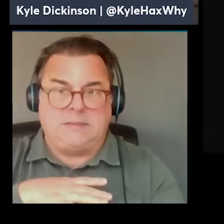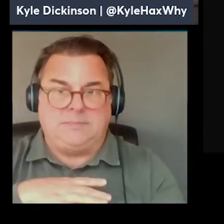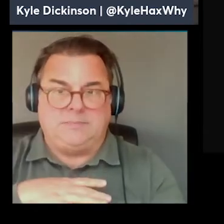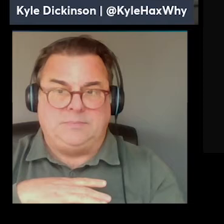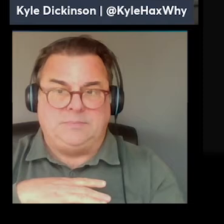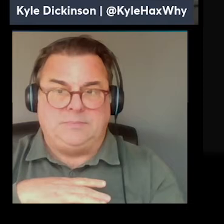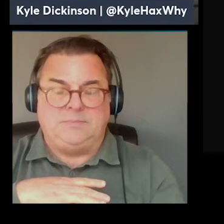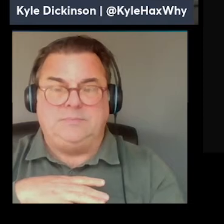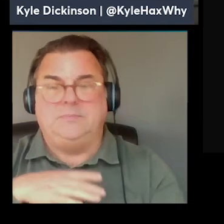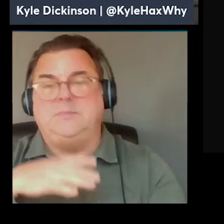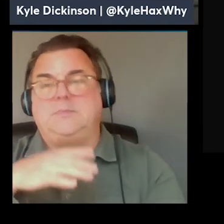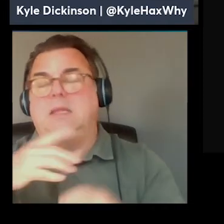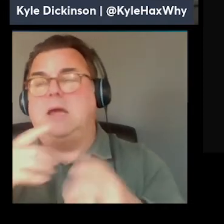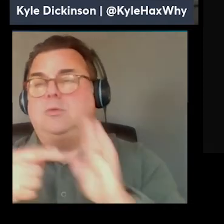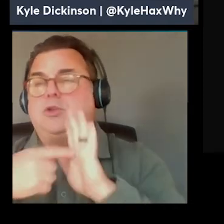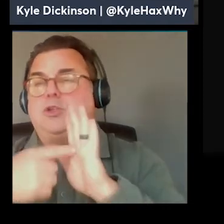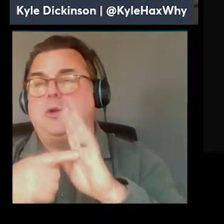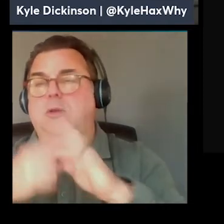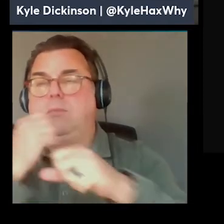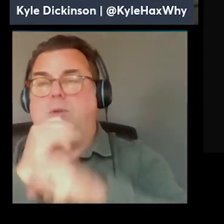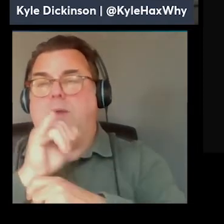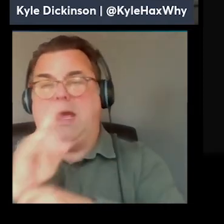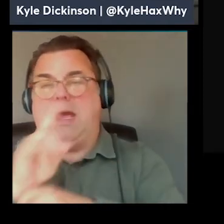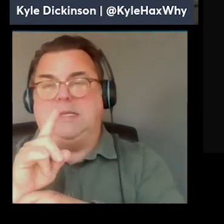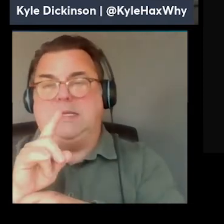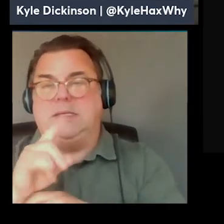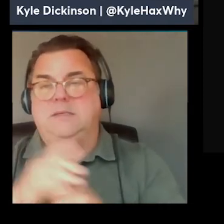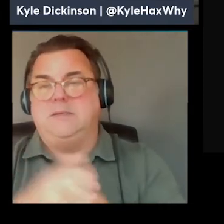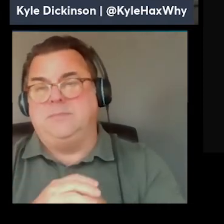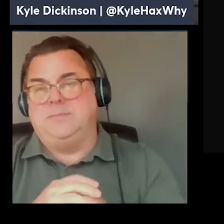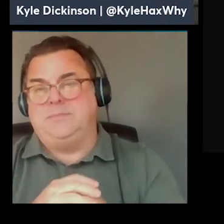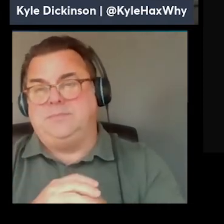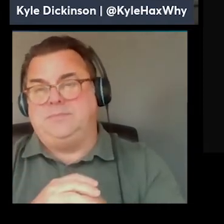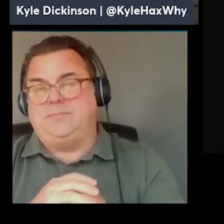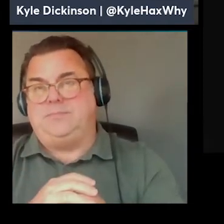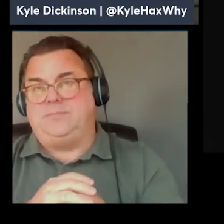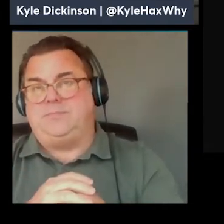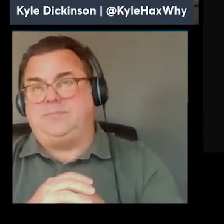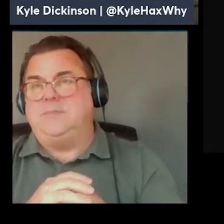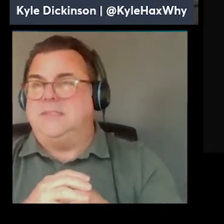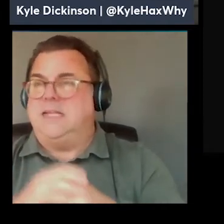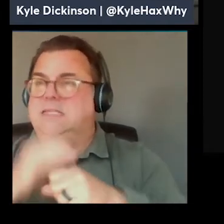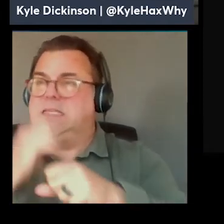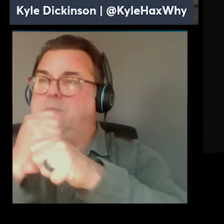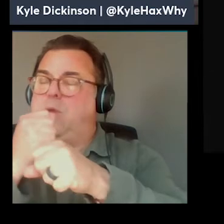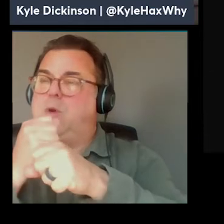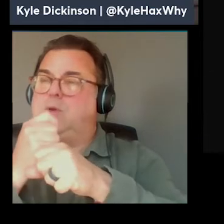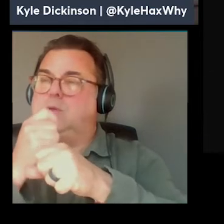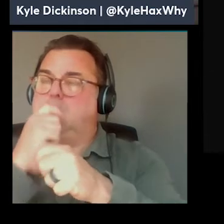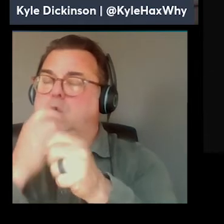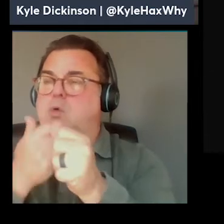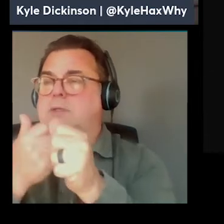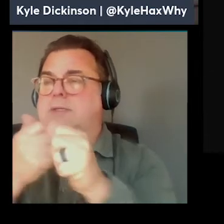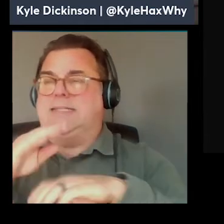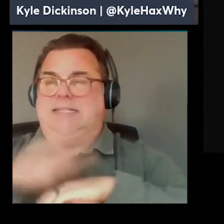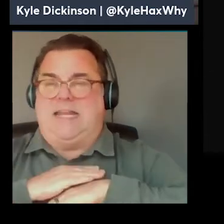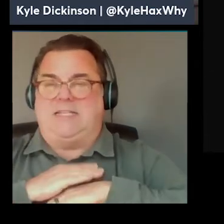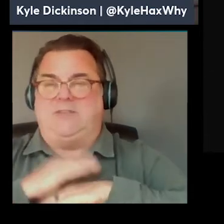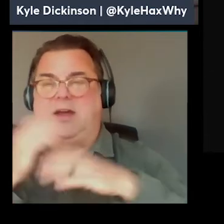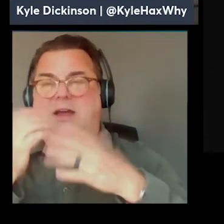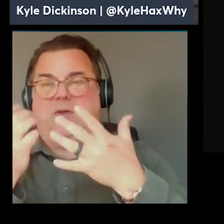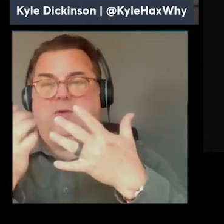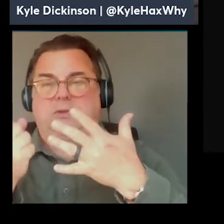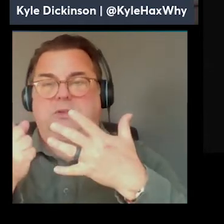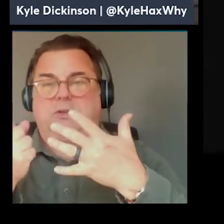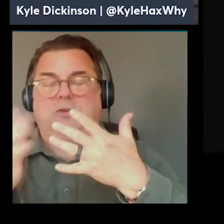employee IDs of 21 and 15. Right? So those are the employees which meet those criteria. So as you can see, it's fairly powerful.